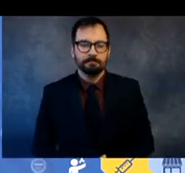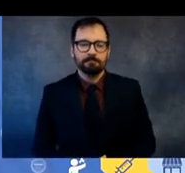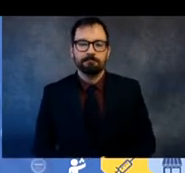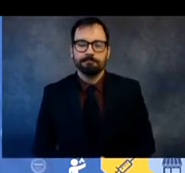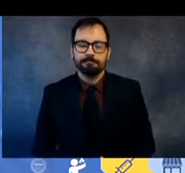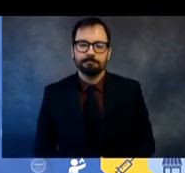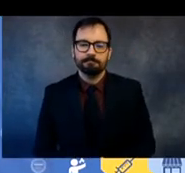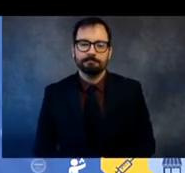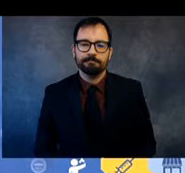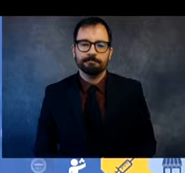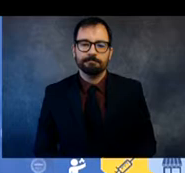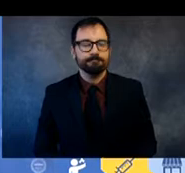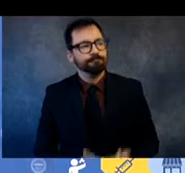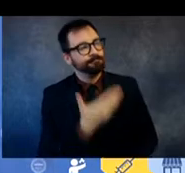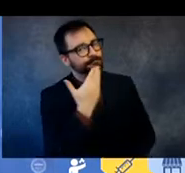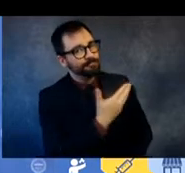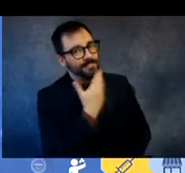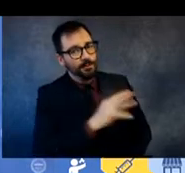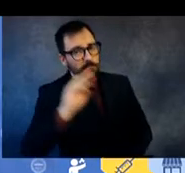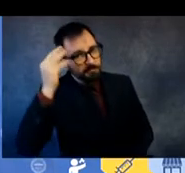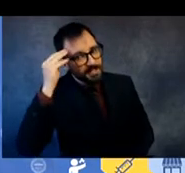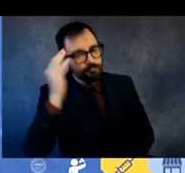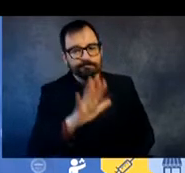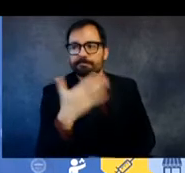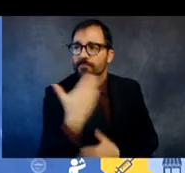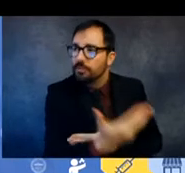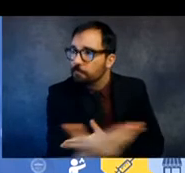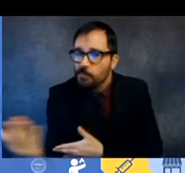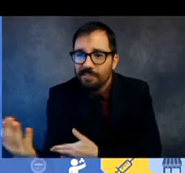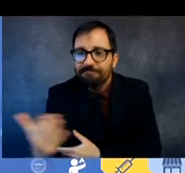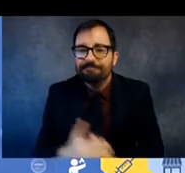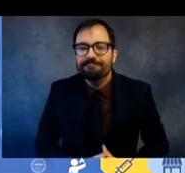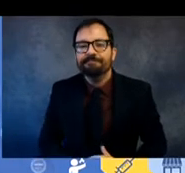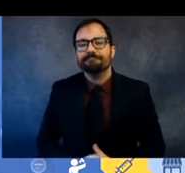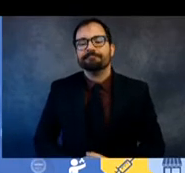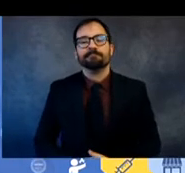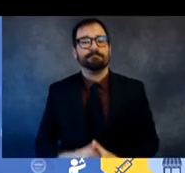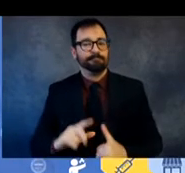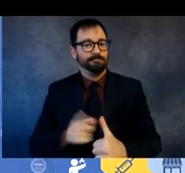Thank you, Mr. Mayor. Good morning, everyone. So,